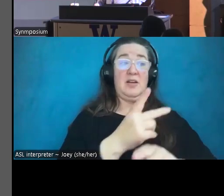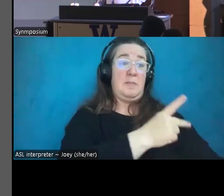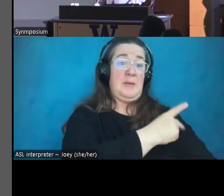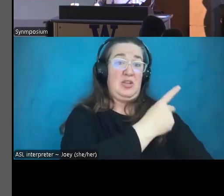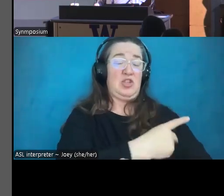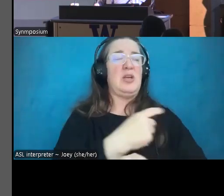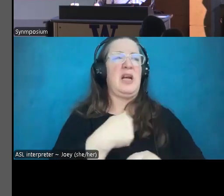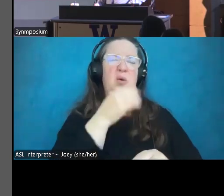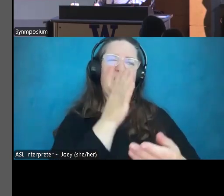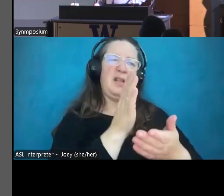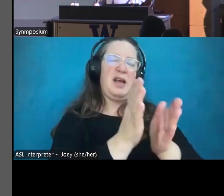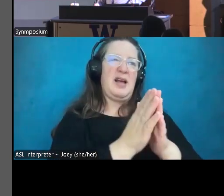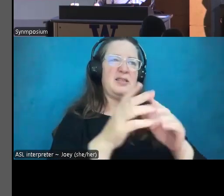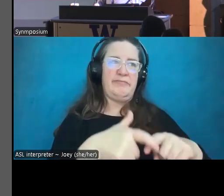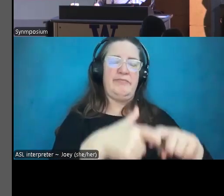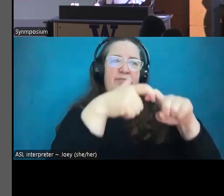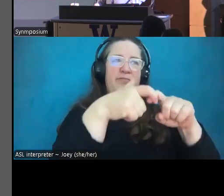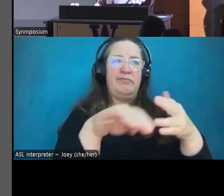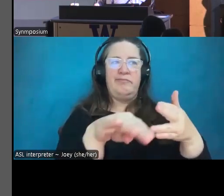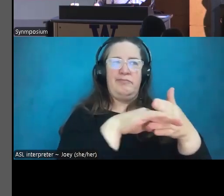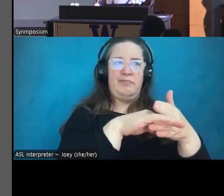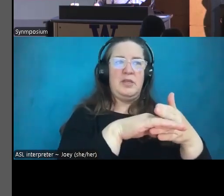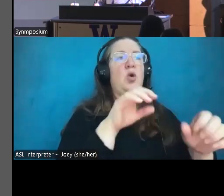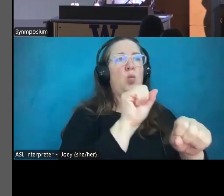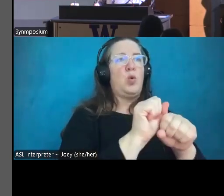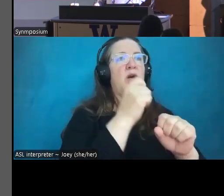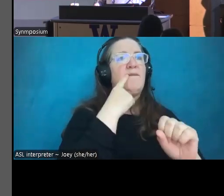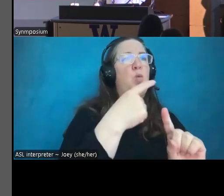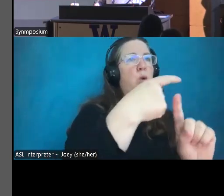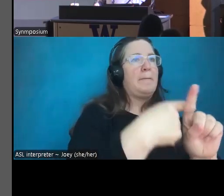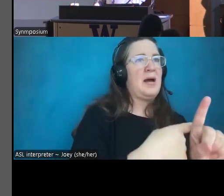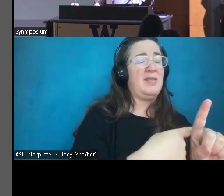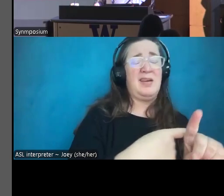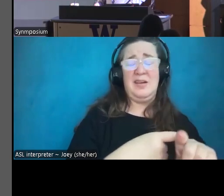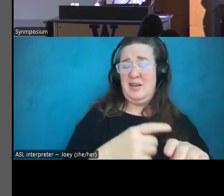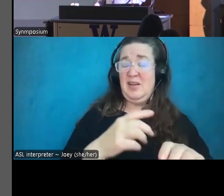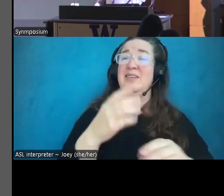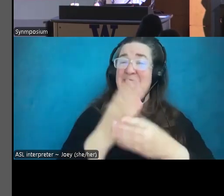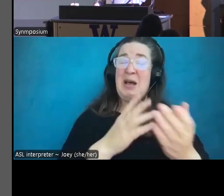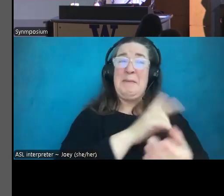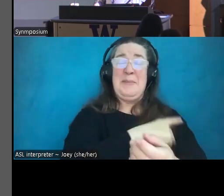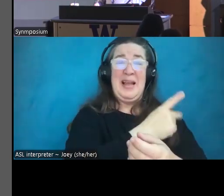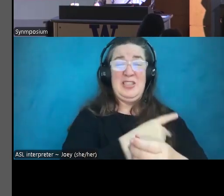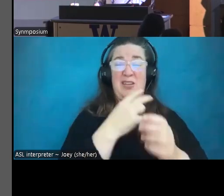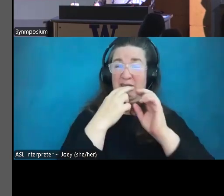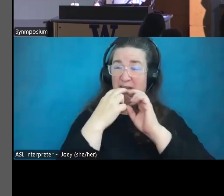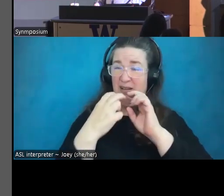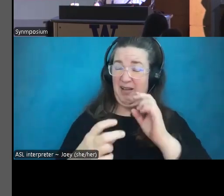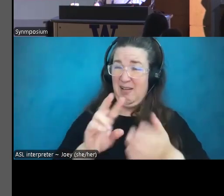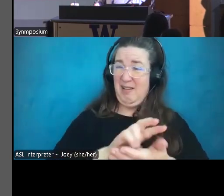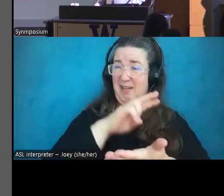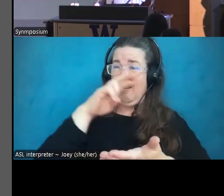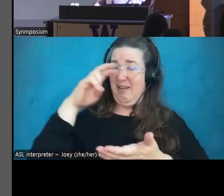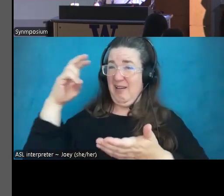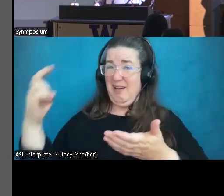for a month. Patients practically fall off their seats, some of them. Like, I've never taken a month off. Since I was 15 years old, I've never taken a month off.